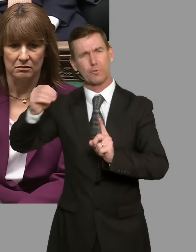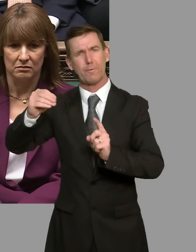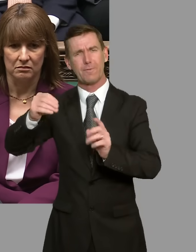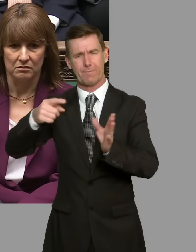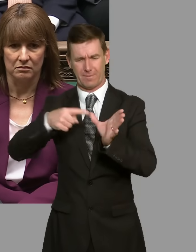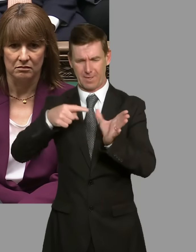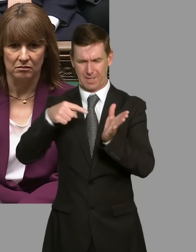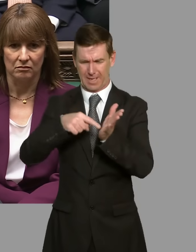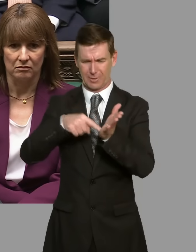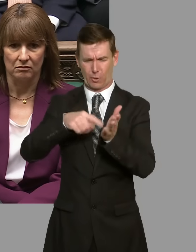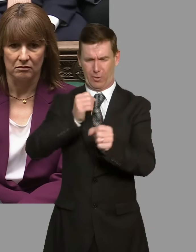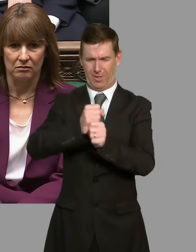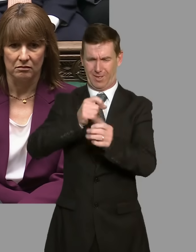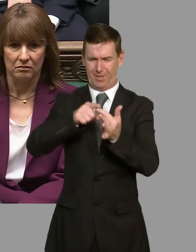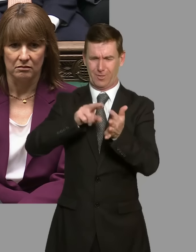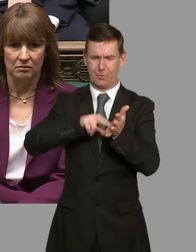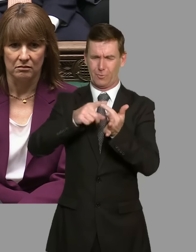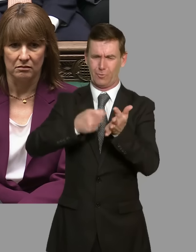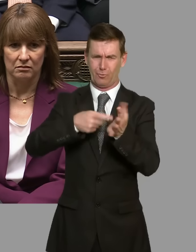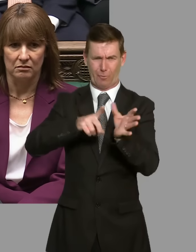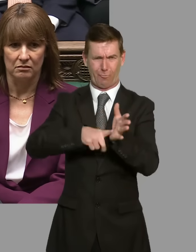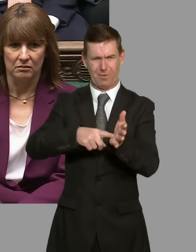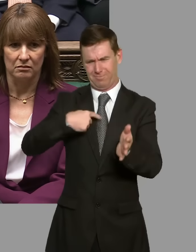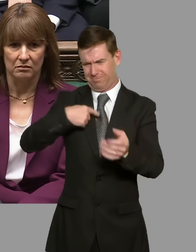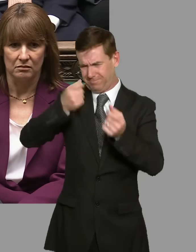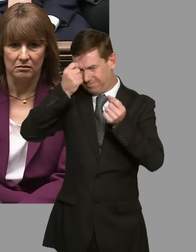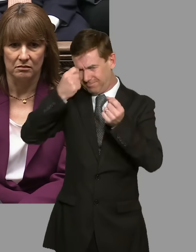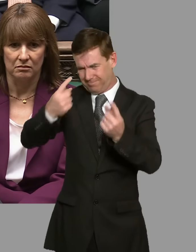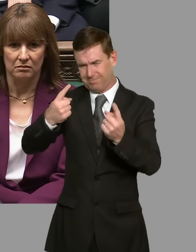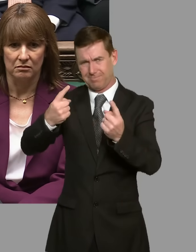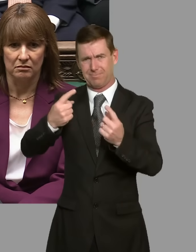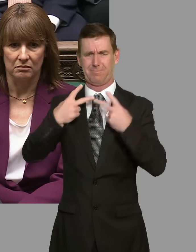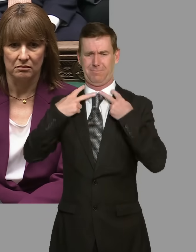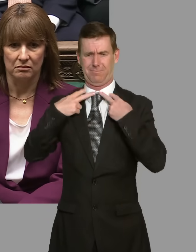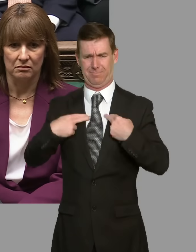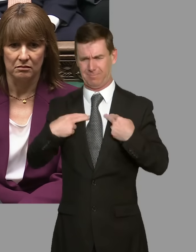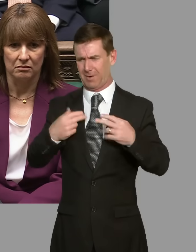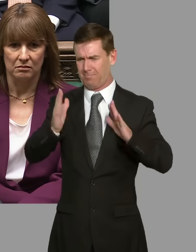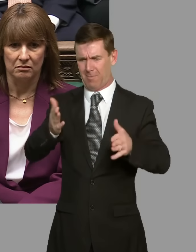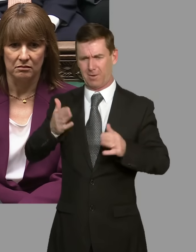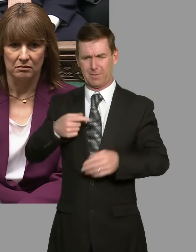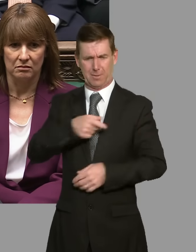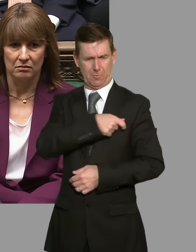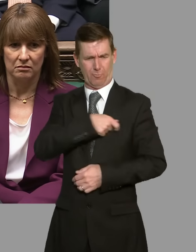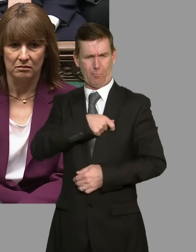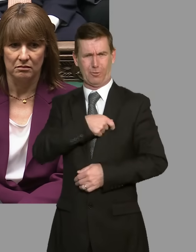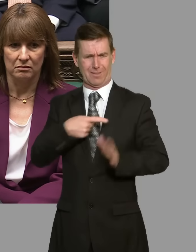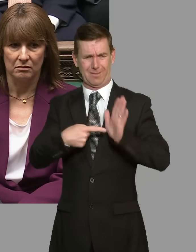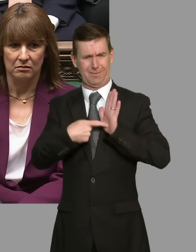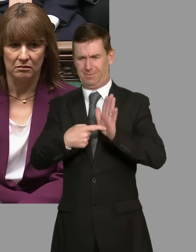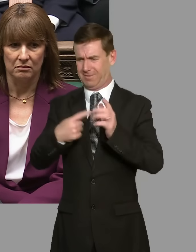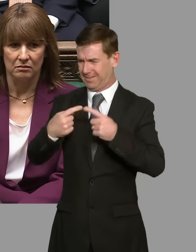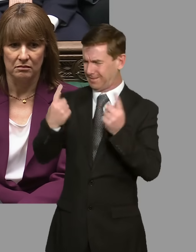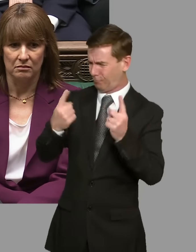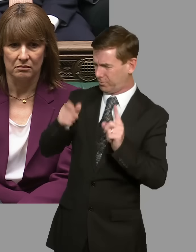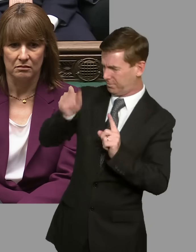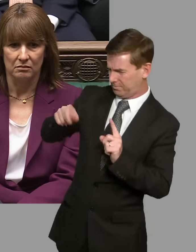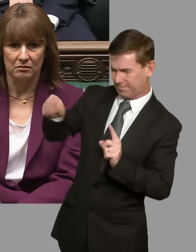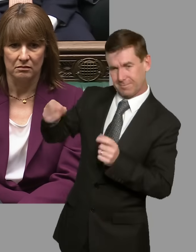course I accept that principle. The question is whether the Shadow Attorney General can sit in the Shadow